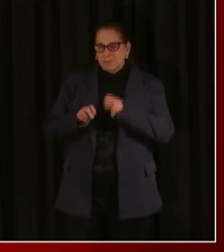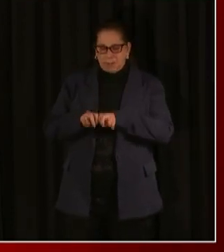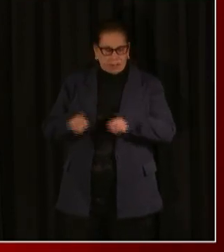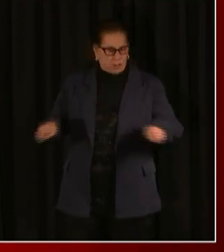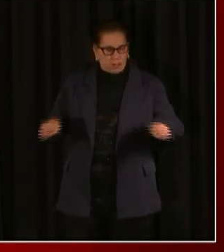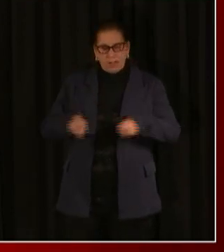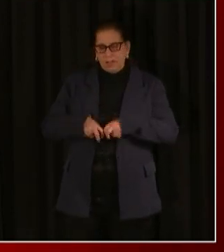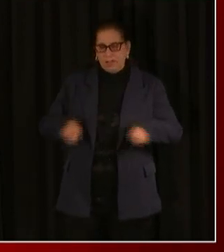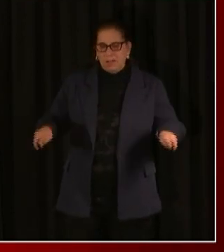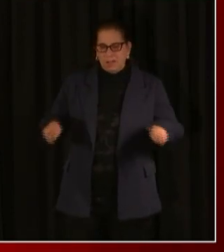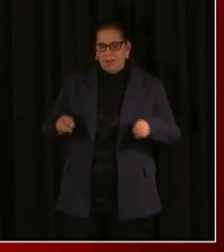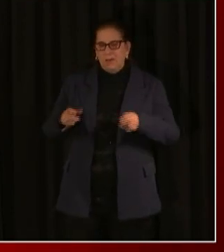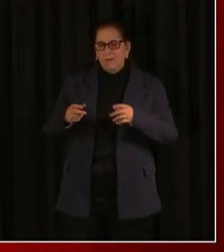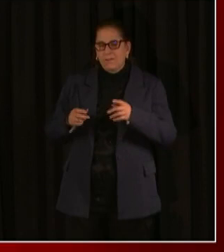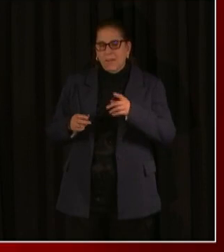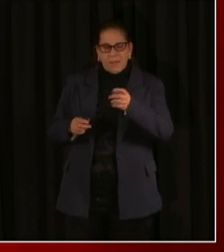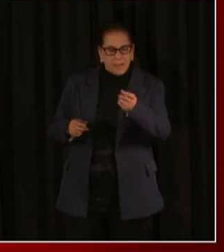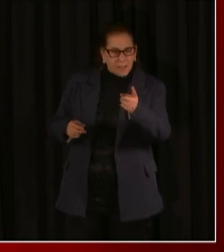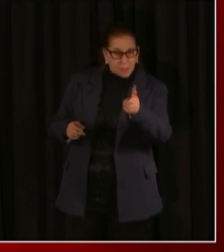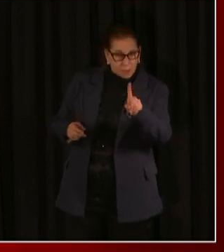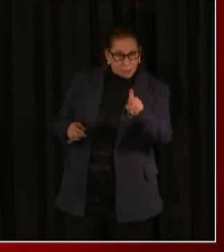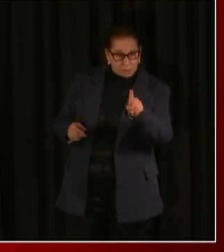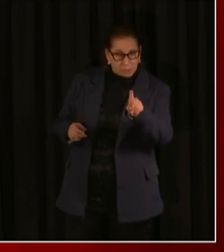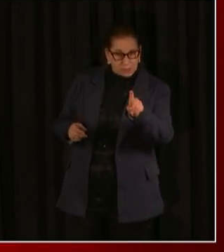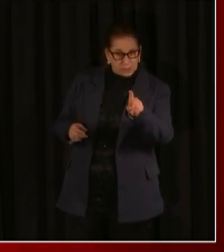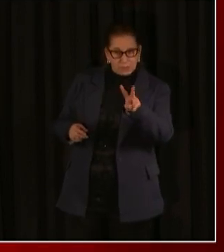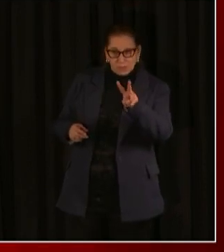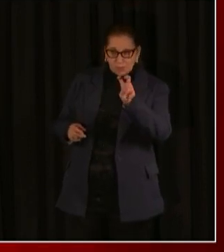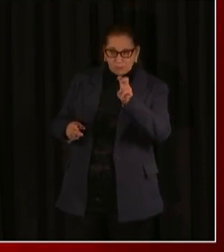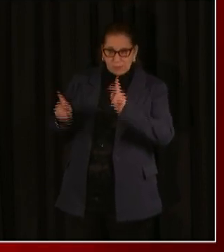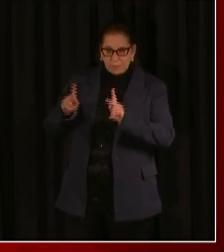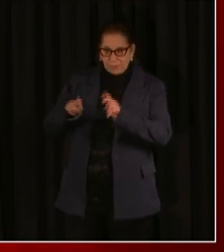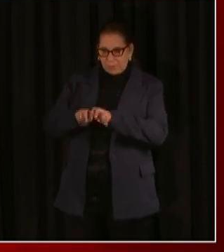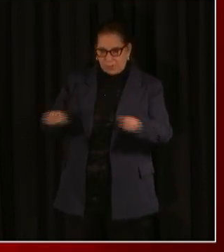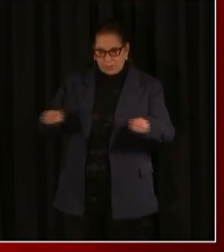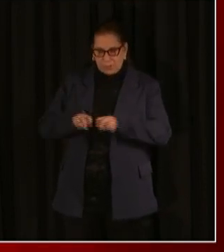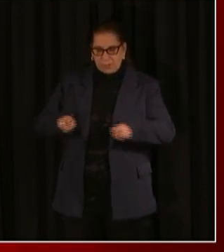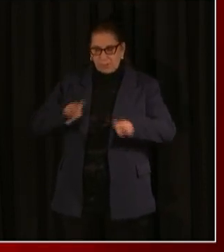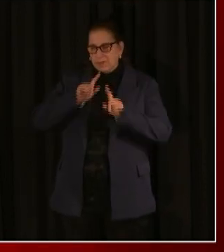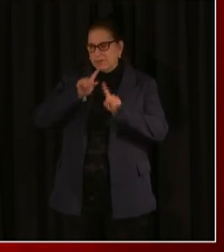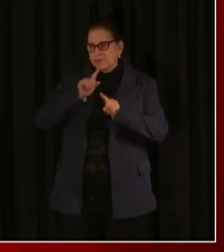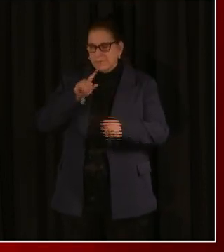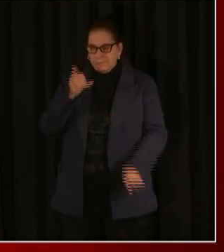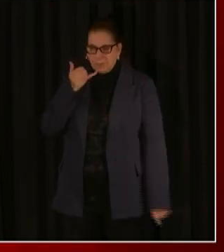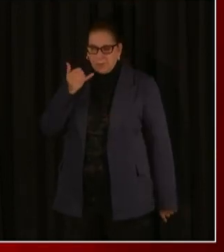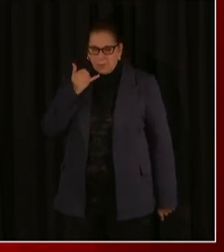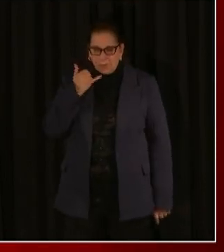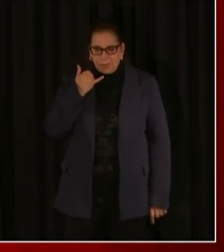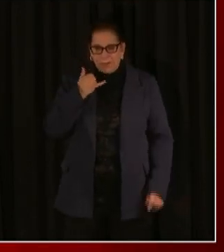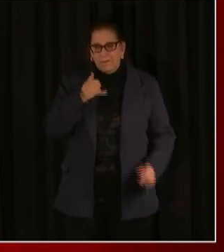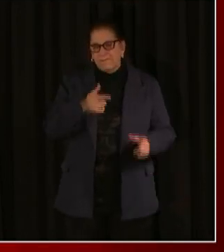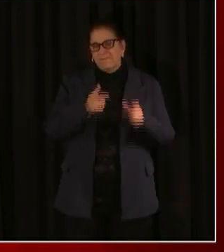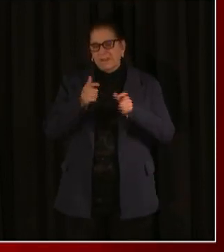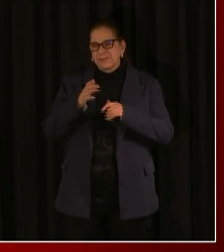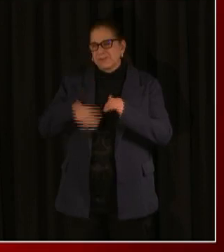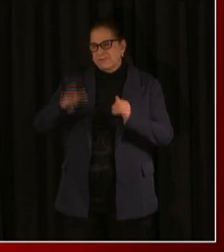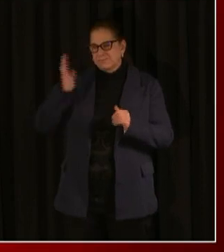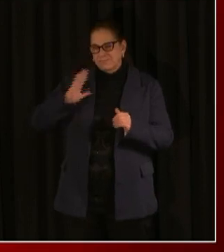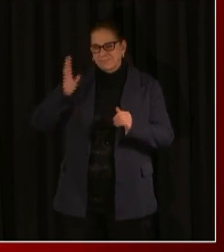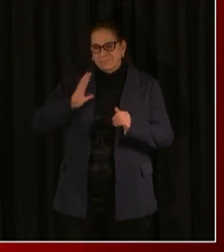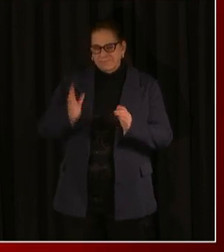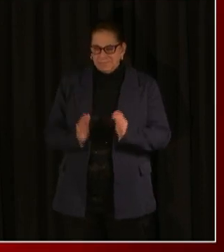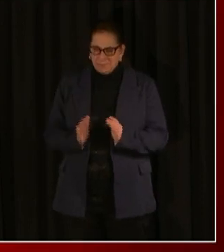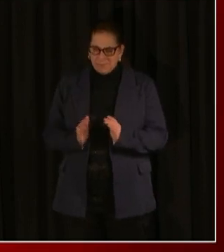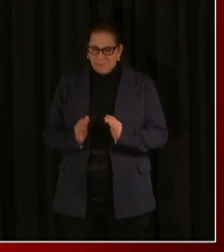over 200 persons who are available to answer calls, so people can get through that line faster than they have been